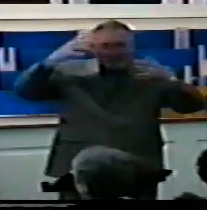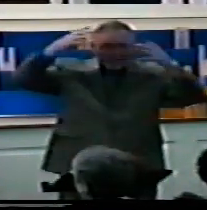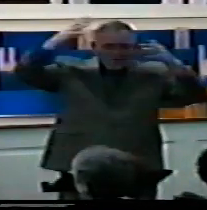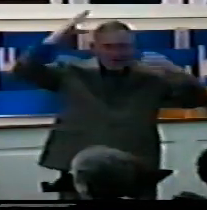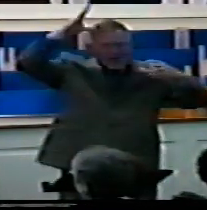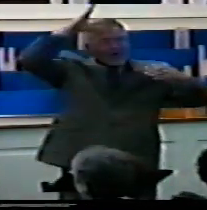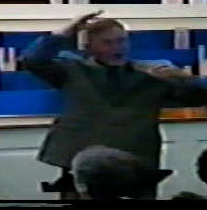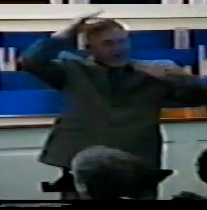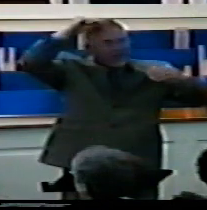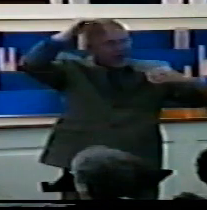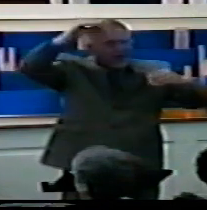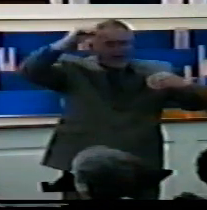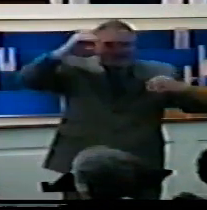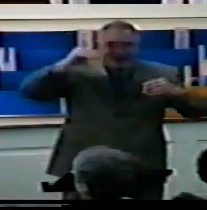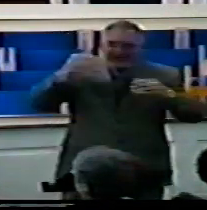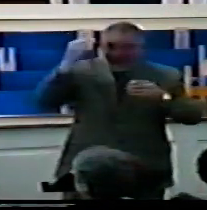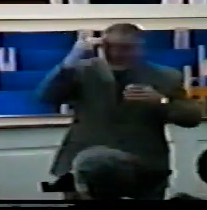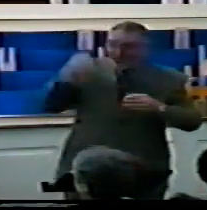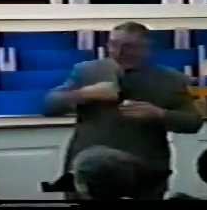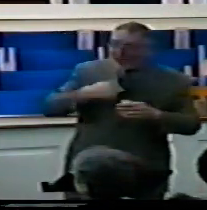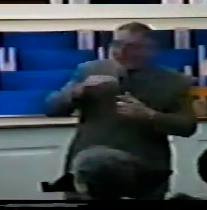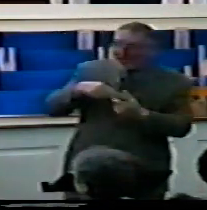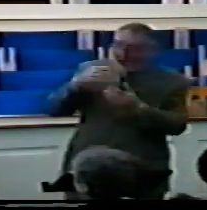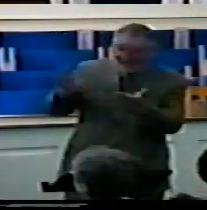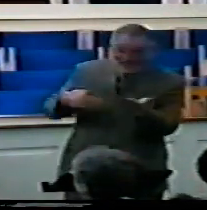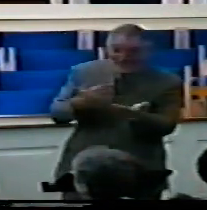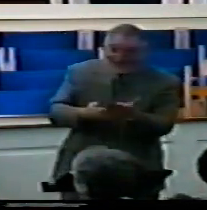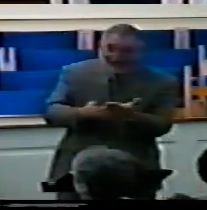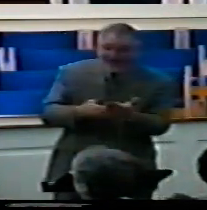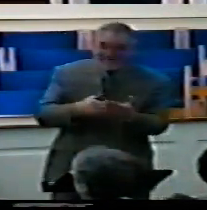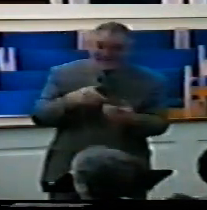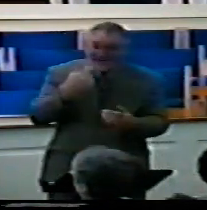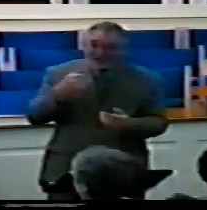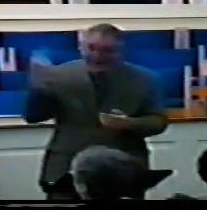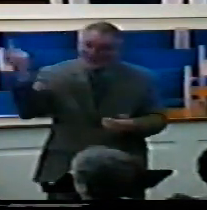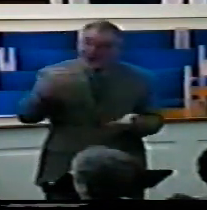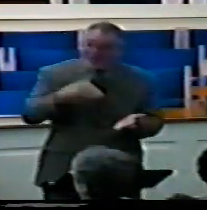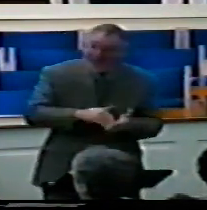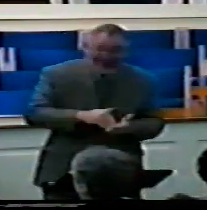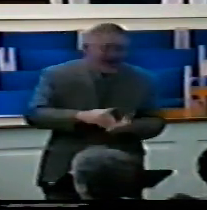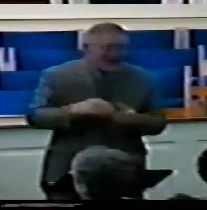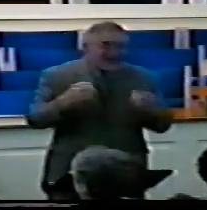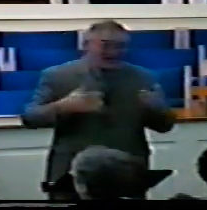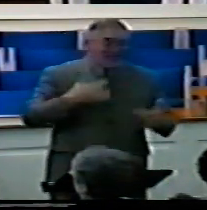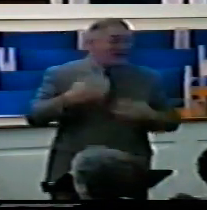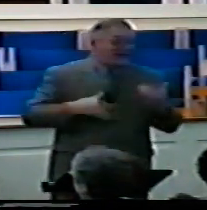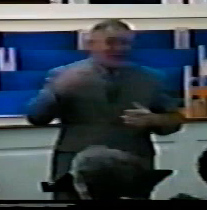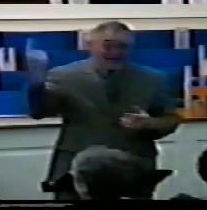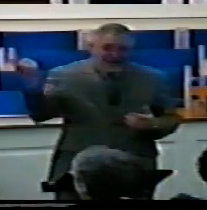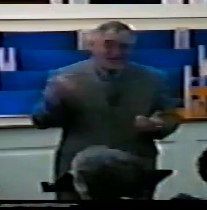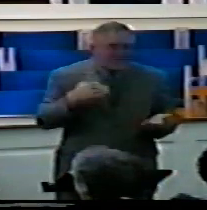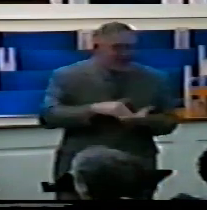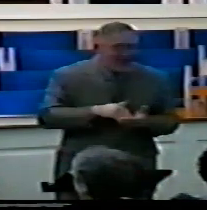Indiana Jones type hat. And as I pulled in, they said, ça c'est Pasteur Obéwi, ça c'est Madame Pasteur